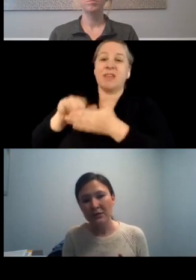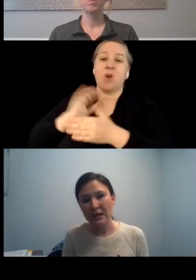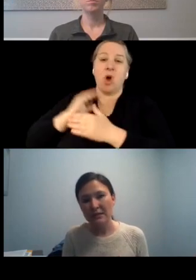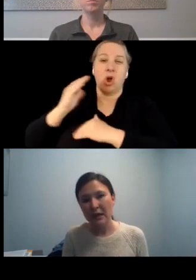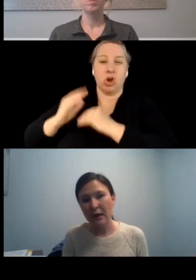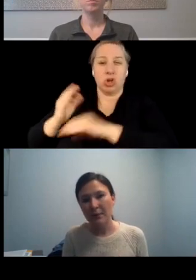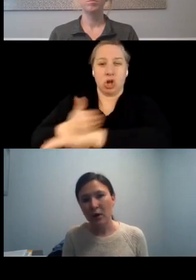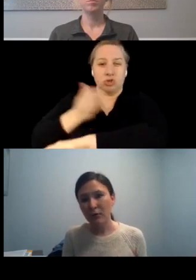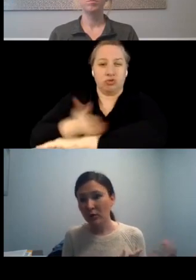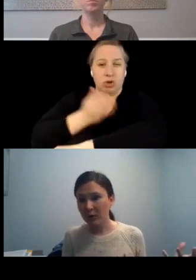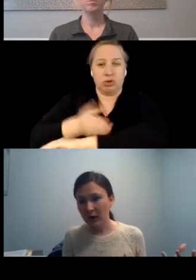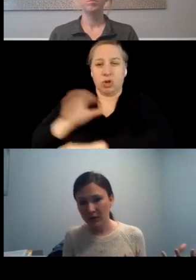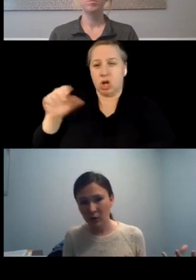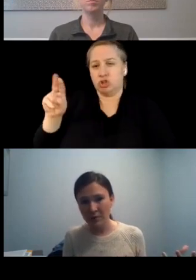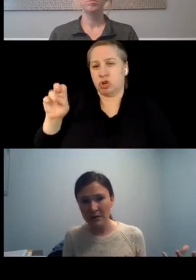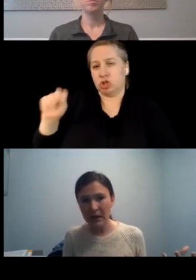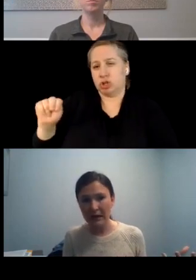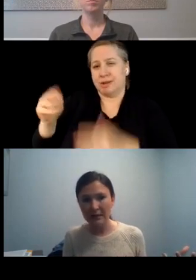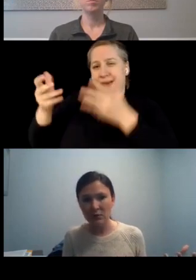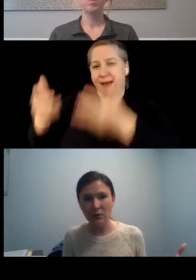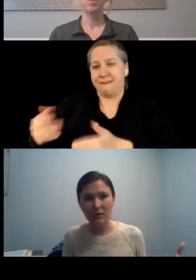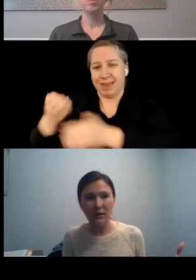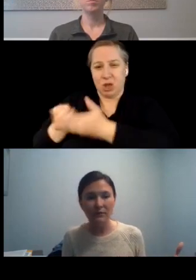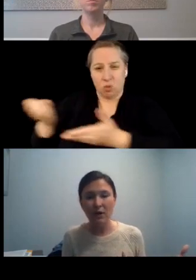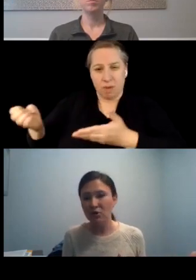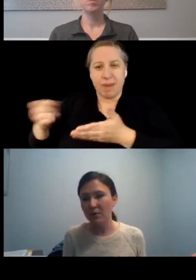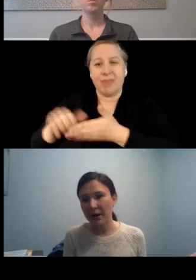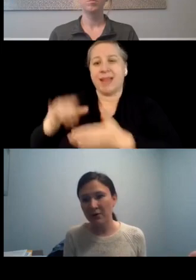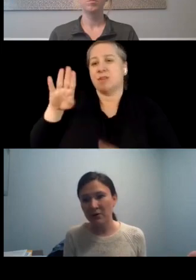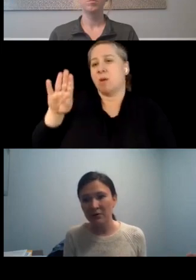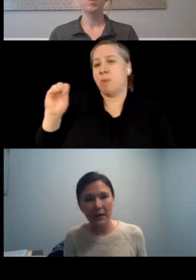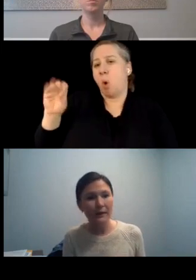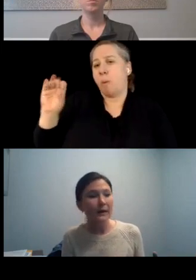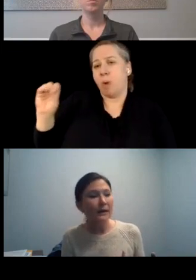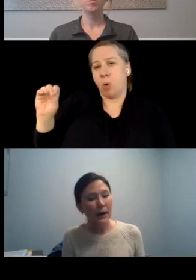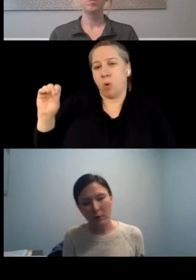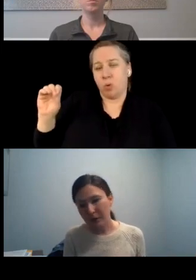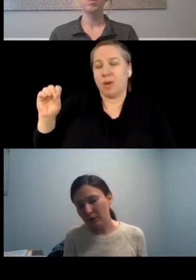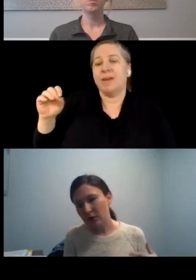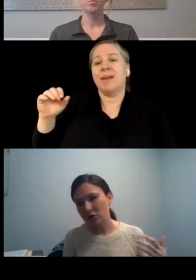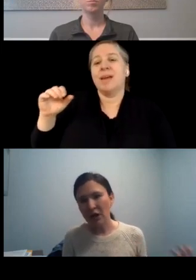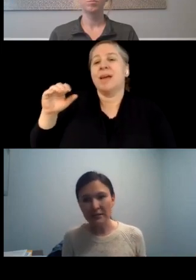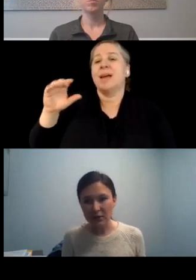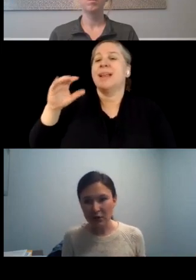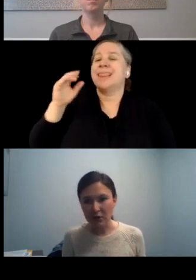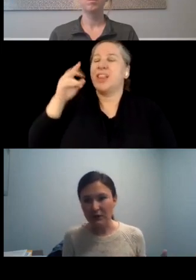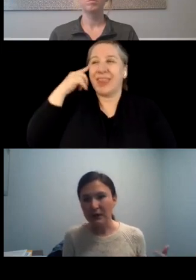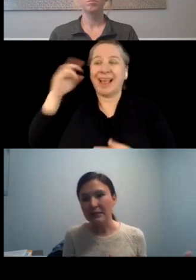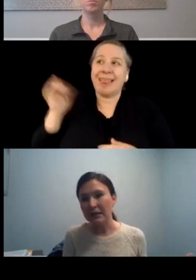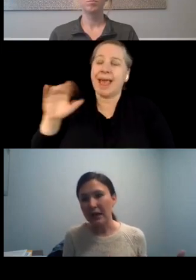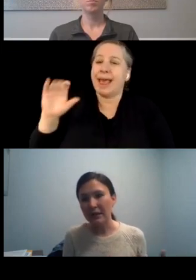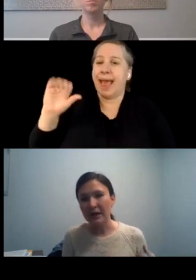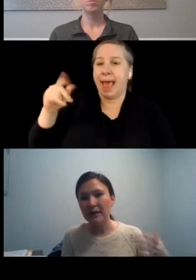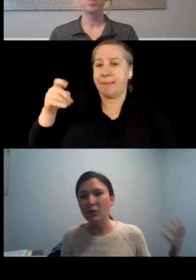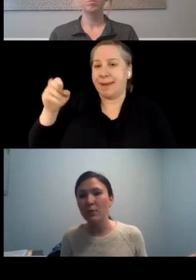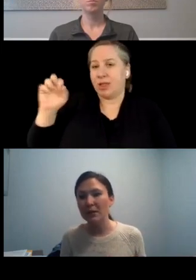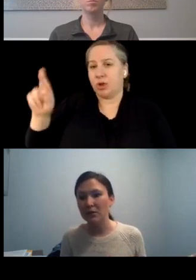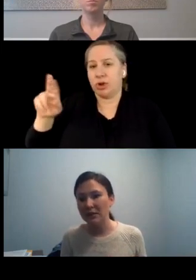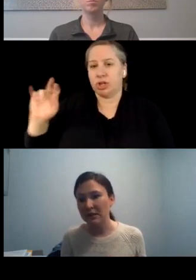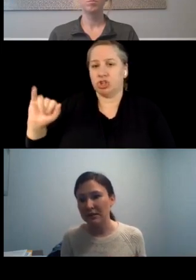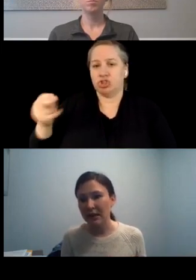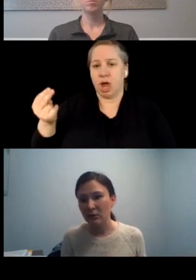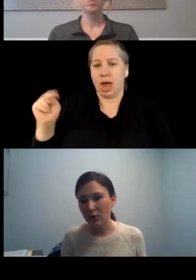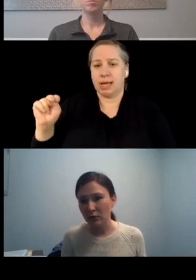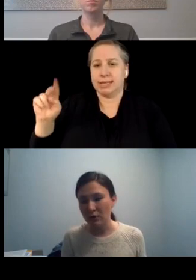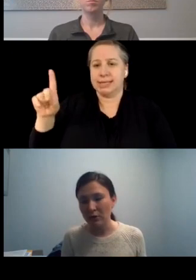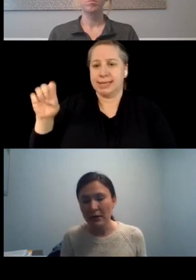And they represent our Volvo heavy equipment line. So when you think of large competitors like Caterpillar, John Deere, things like that, the kind of equipment